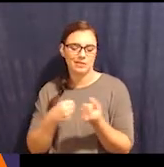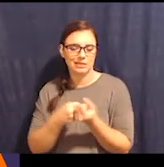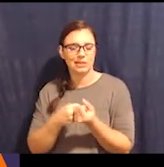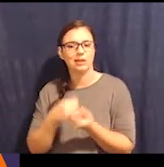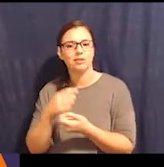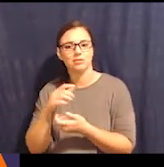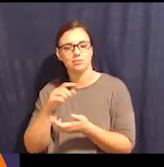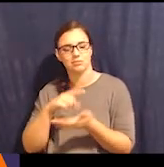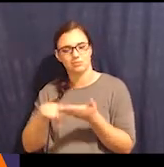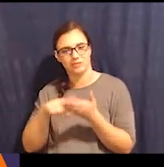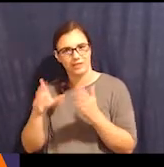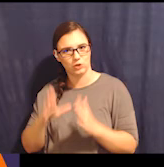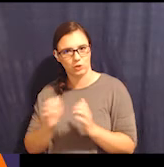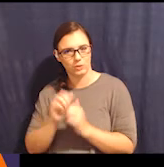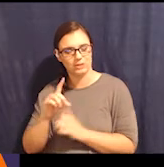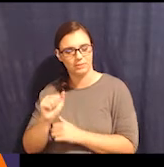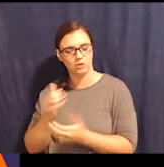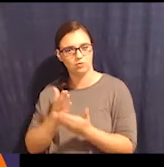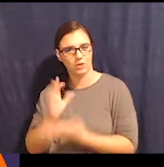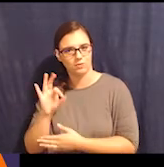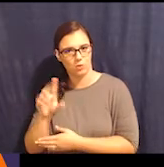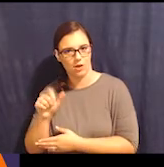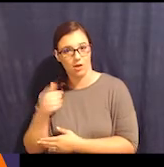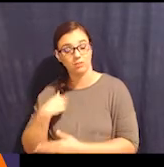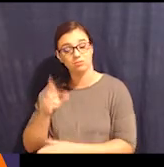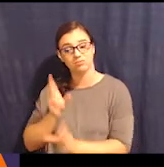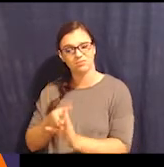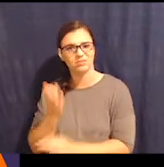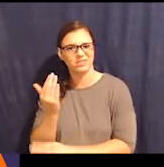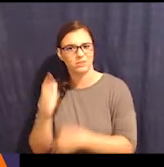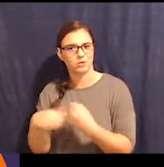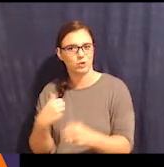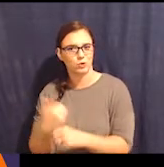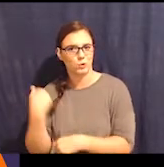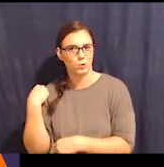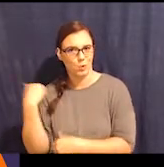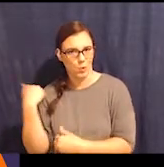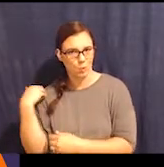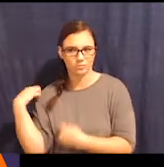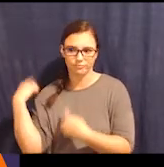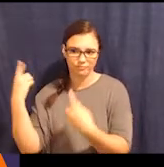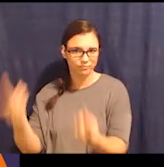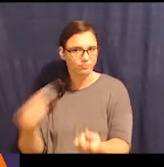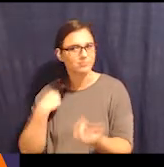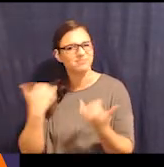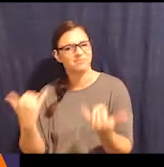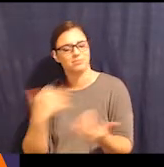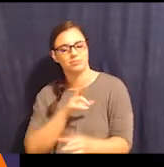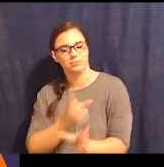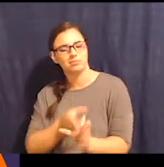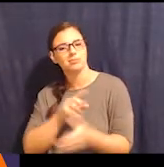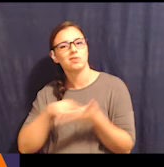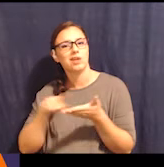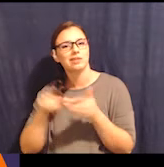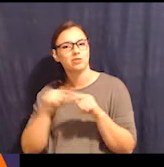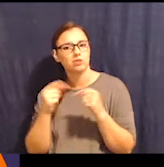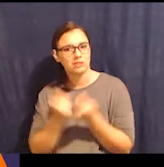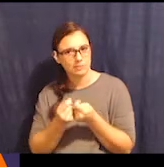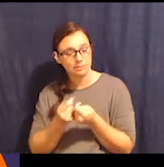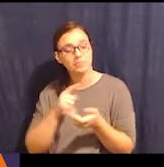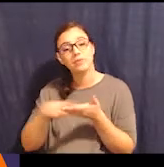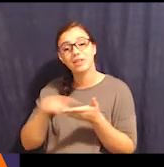15 years. I am currently on our investigations team and investigate complaints of abuse, neglect, and